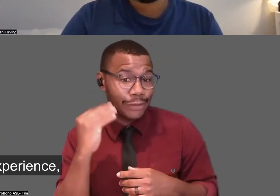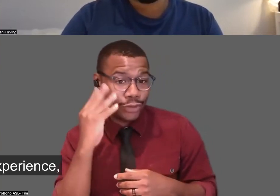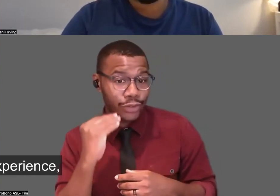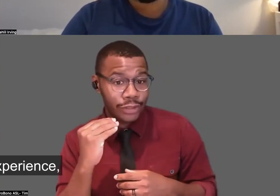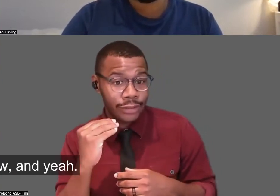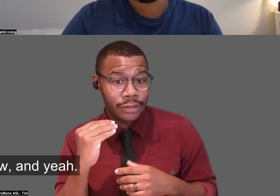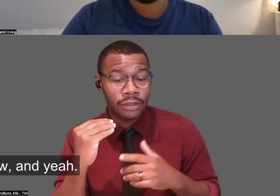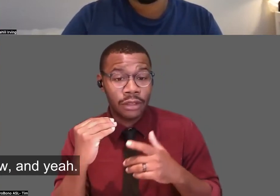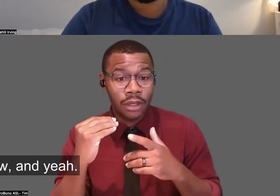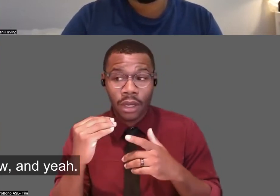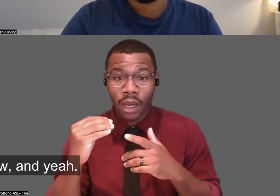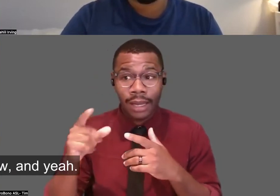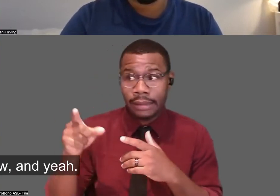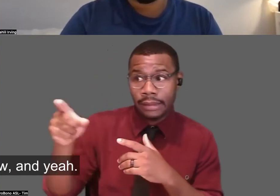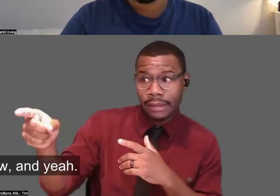experience. And,